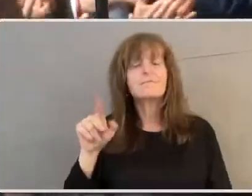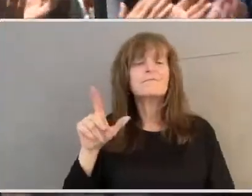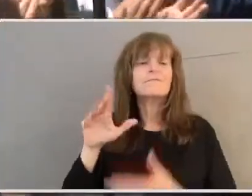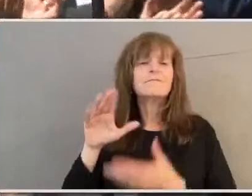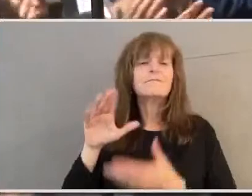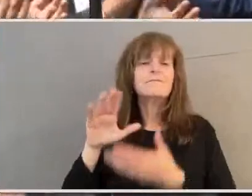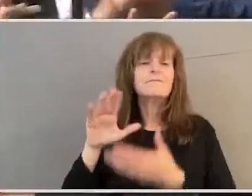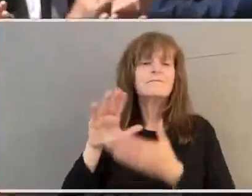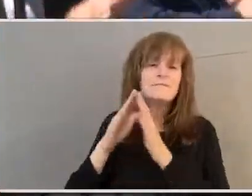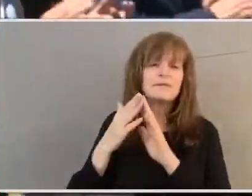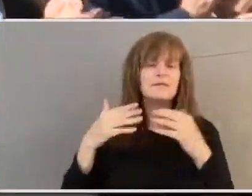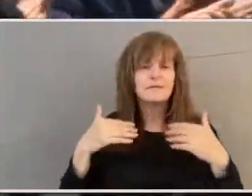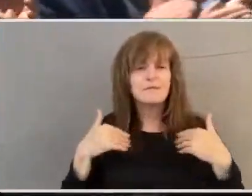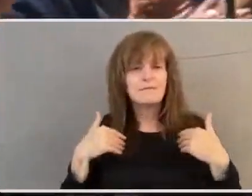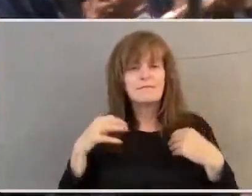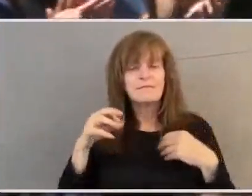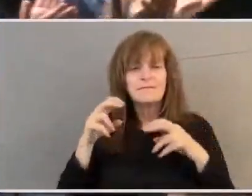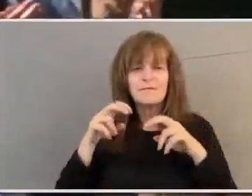oath.